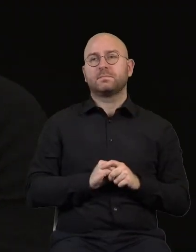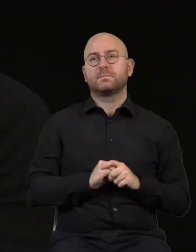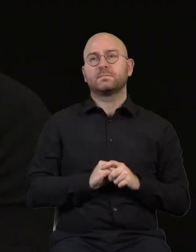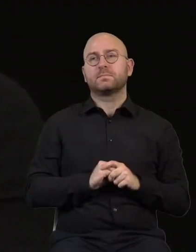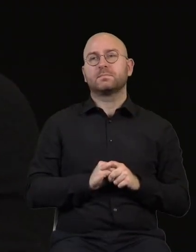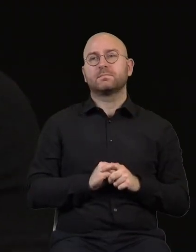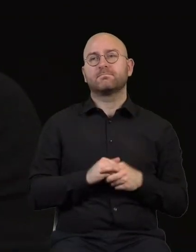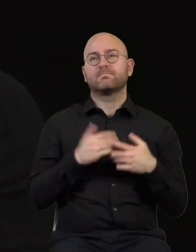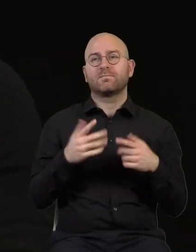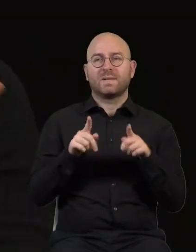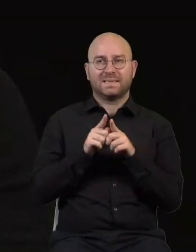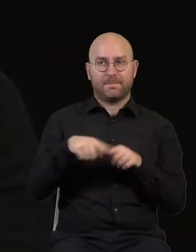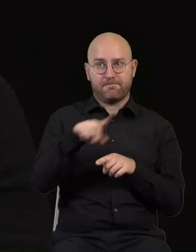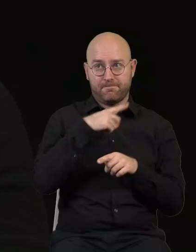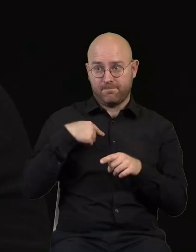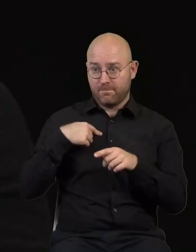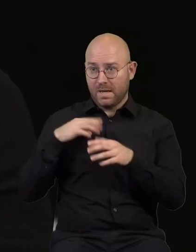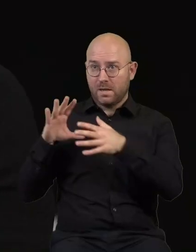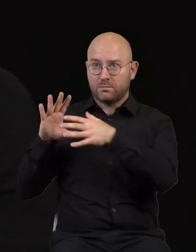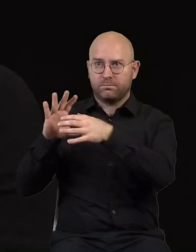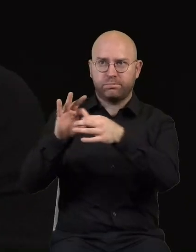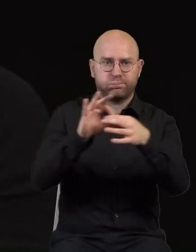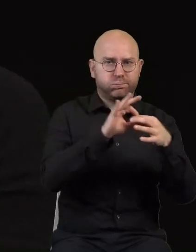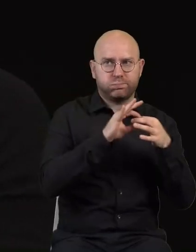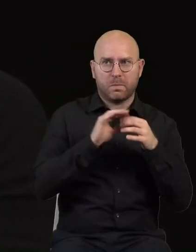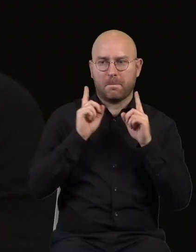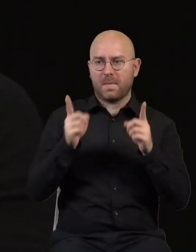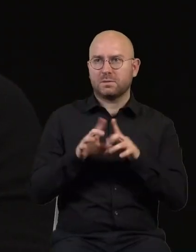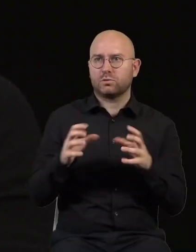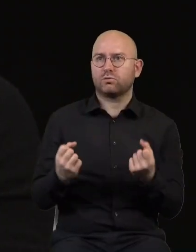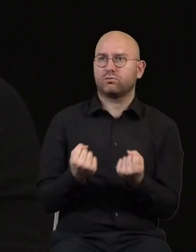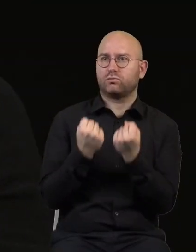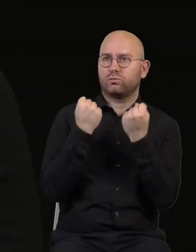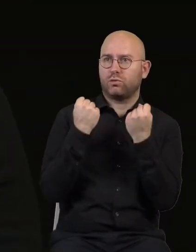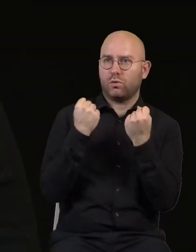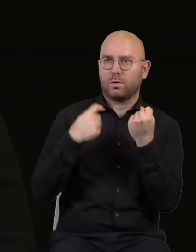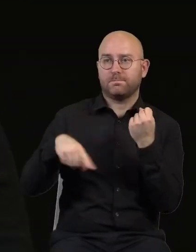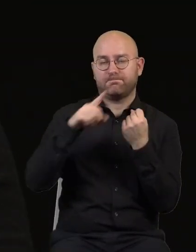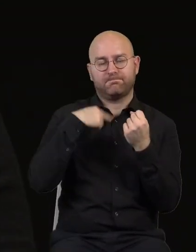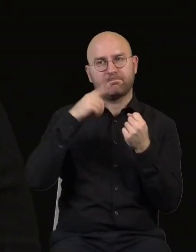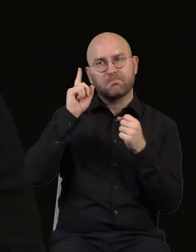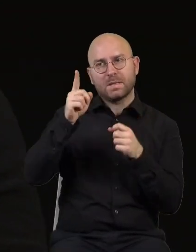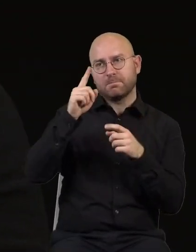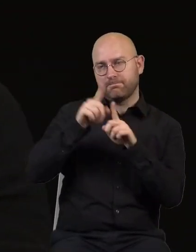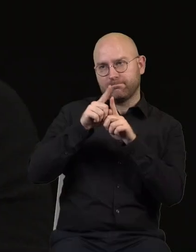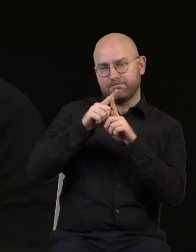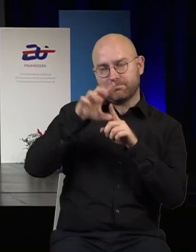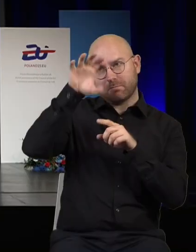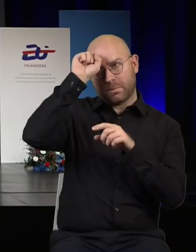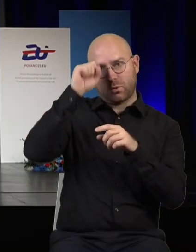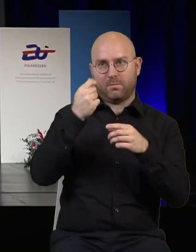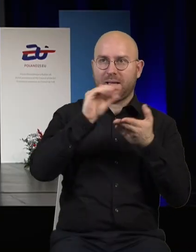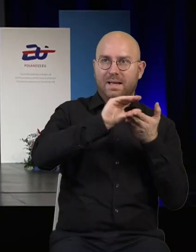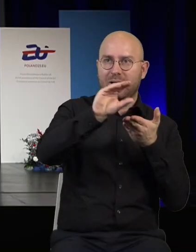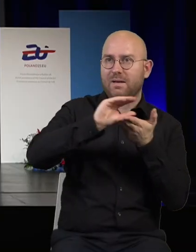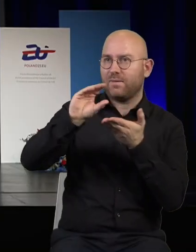just for transport, for charging infrastructure, but in general for the shift to zero-emission economy that we're trying to make.